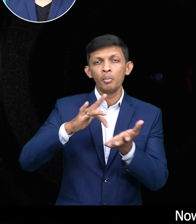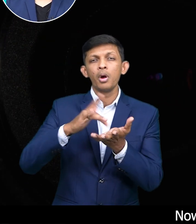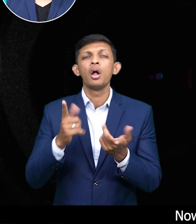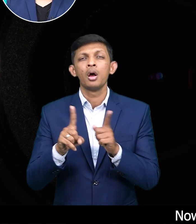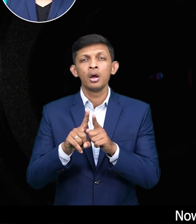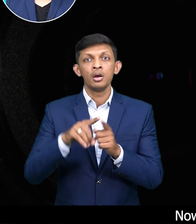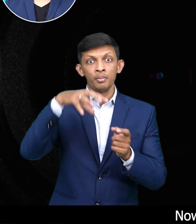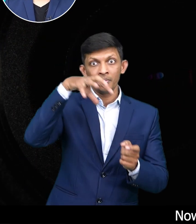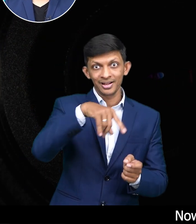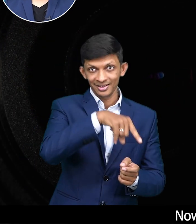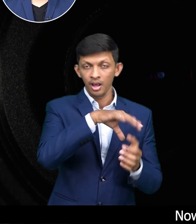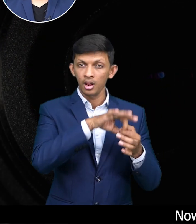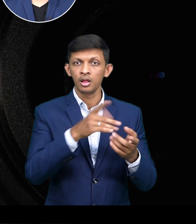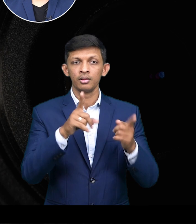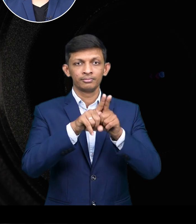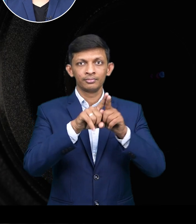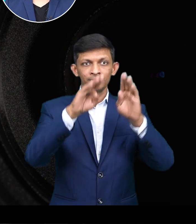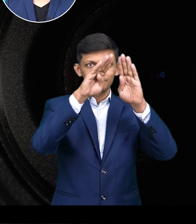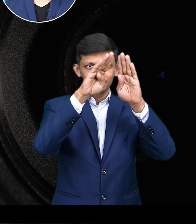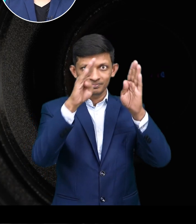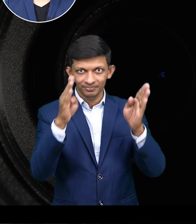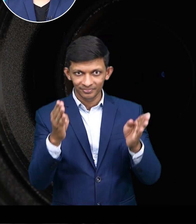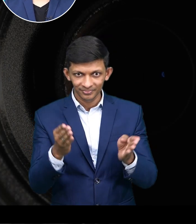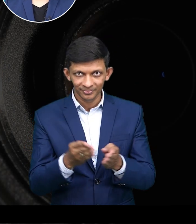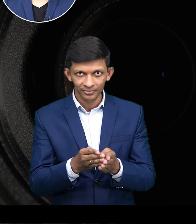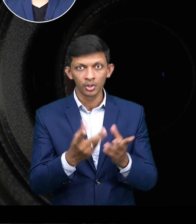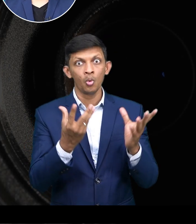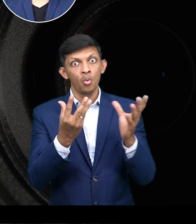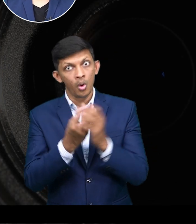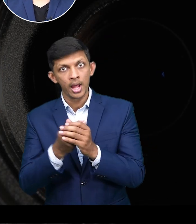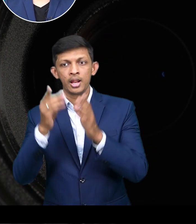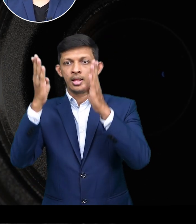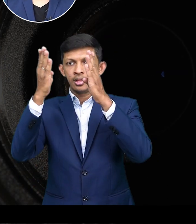Now, replace the convex lens with a concave lens.